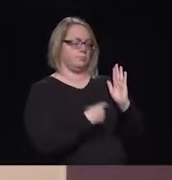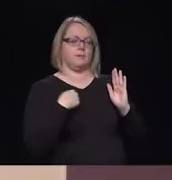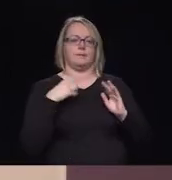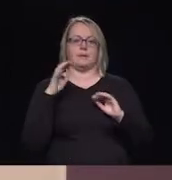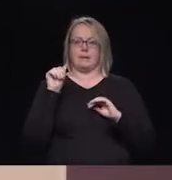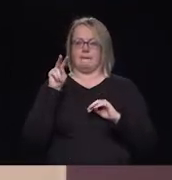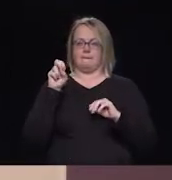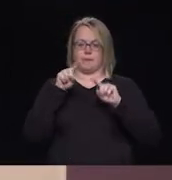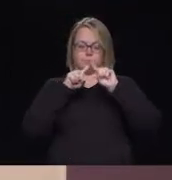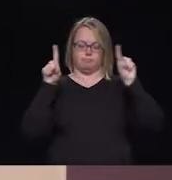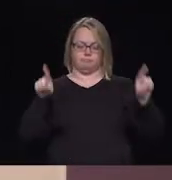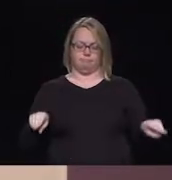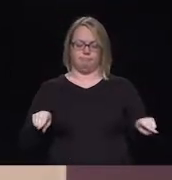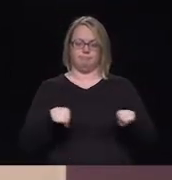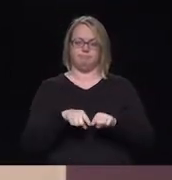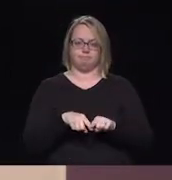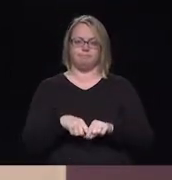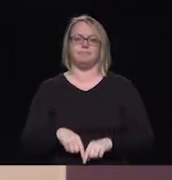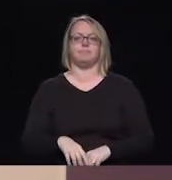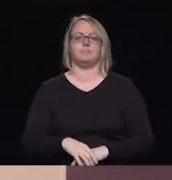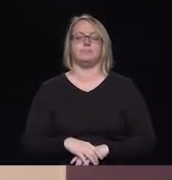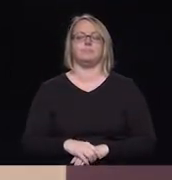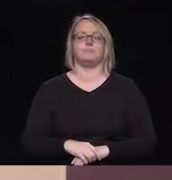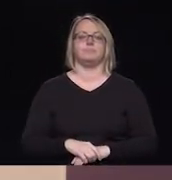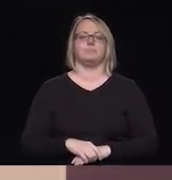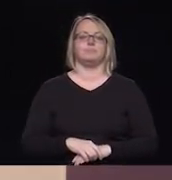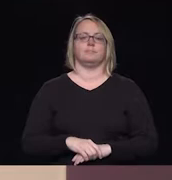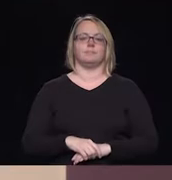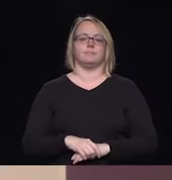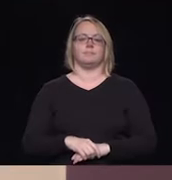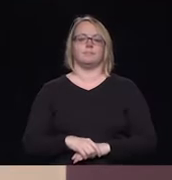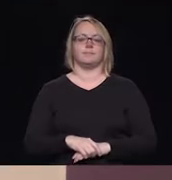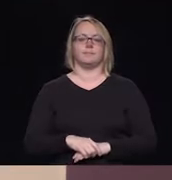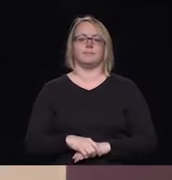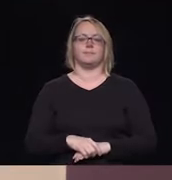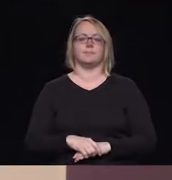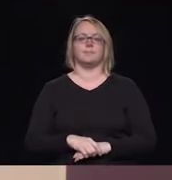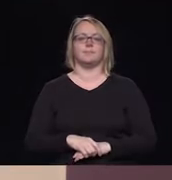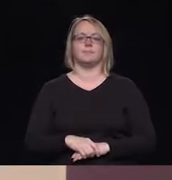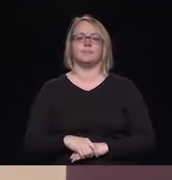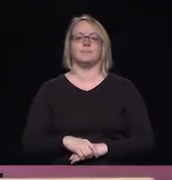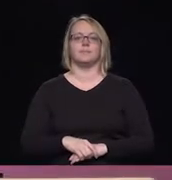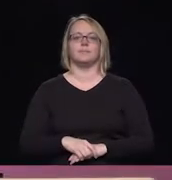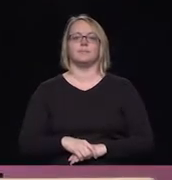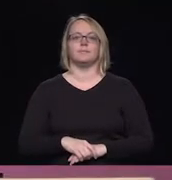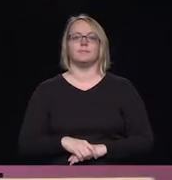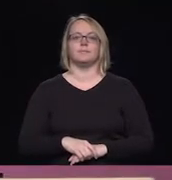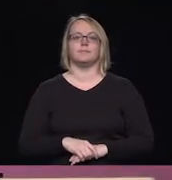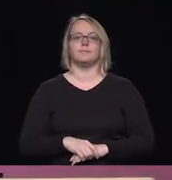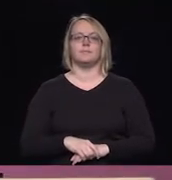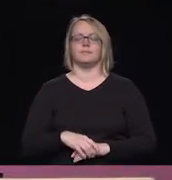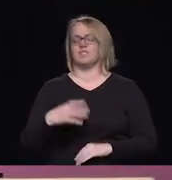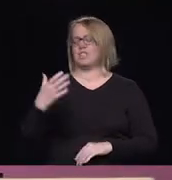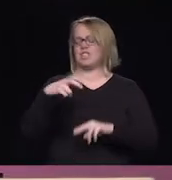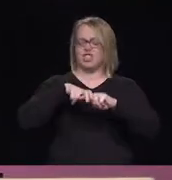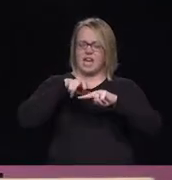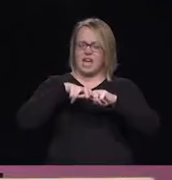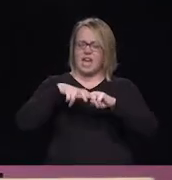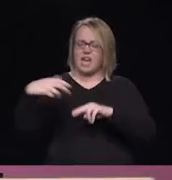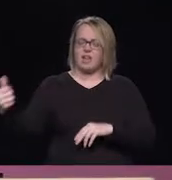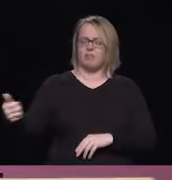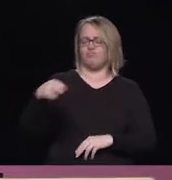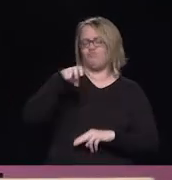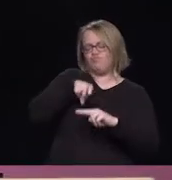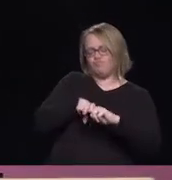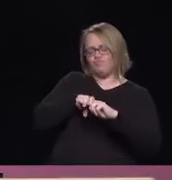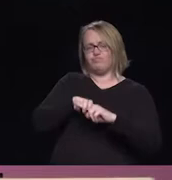use any size that you like. 16 by 20 for me it's fairly easy to use and it's a great size to put up in